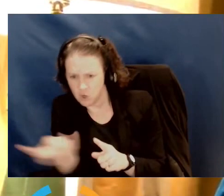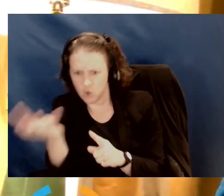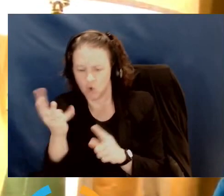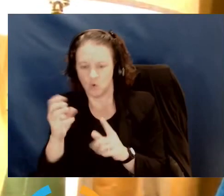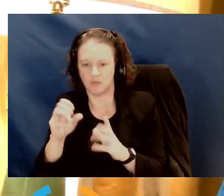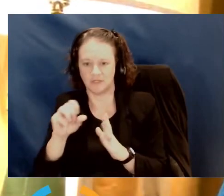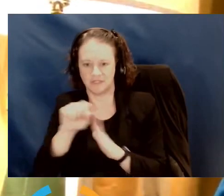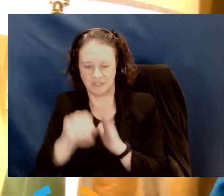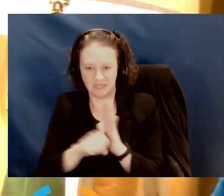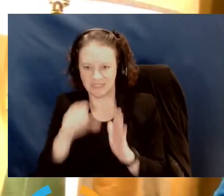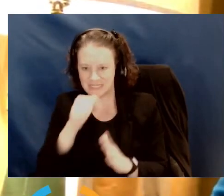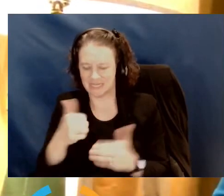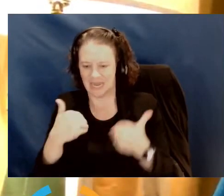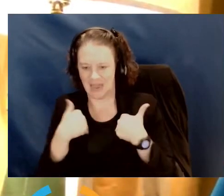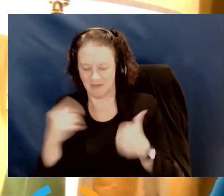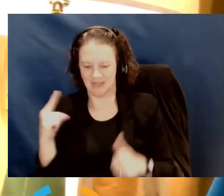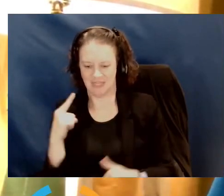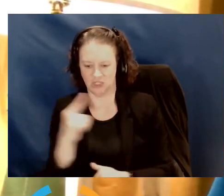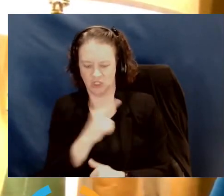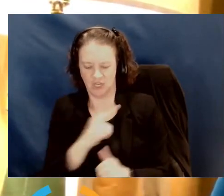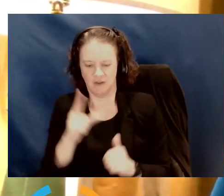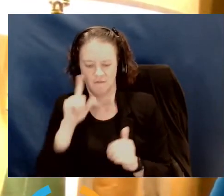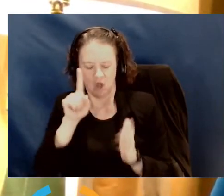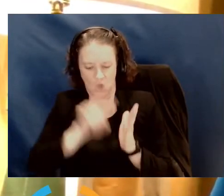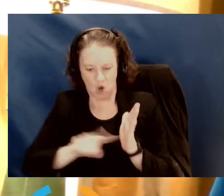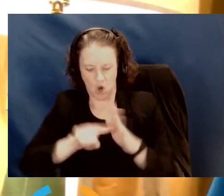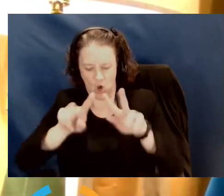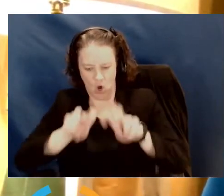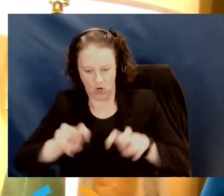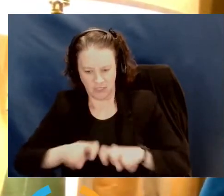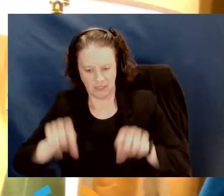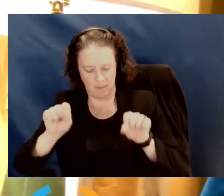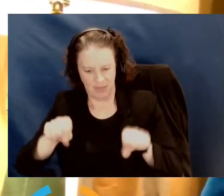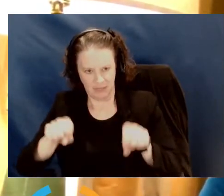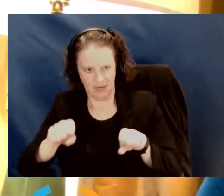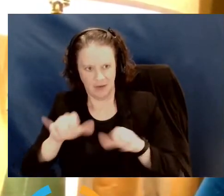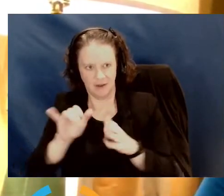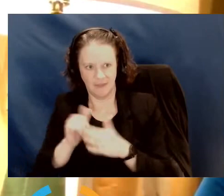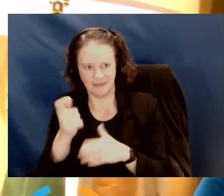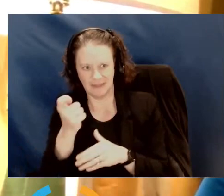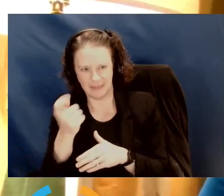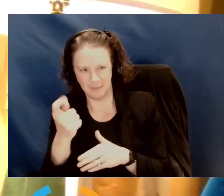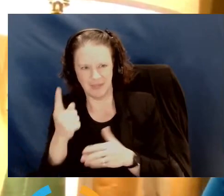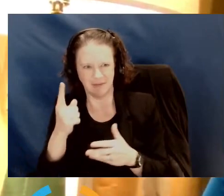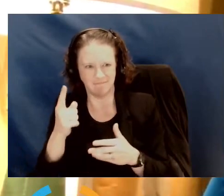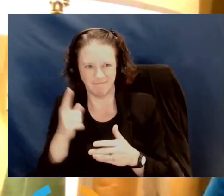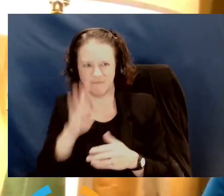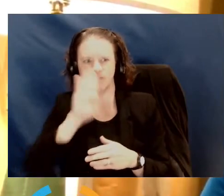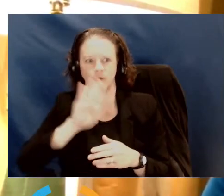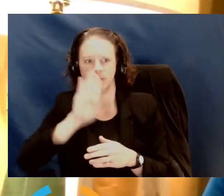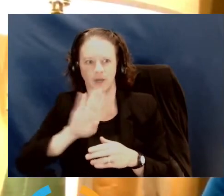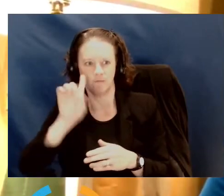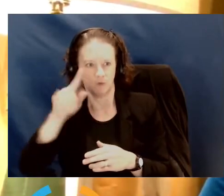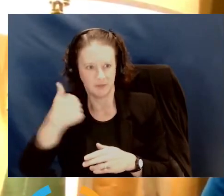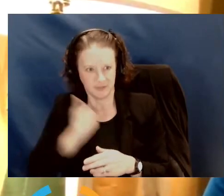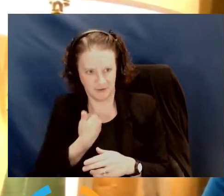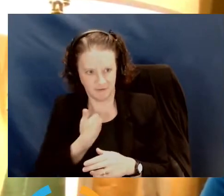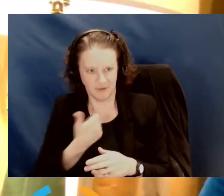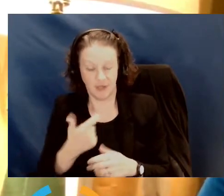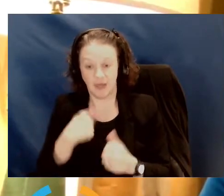audits ability. And so that has been a little bit of a frustration for me. And I even suggested that